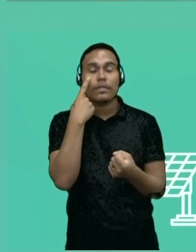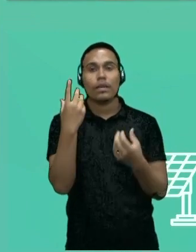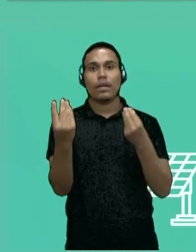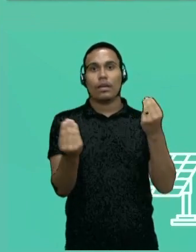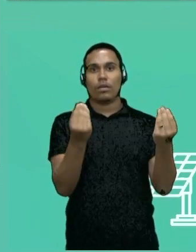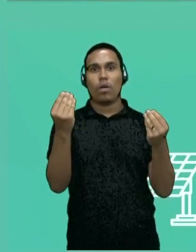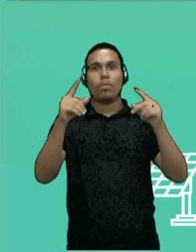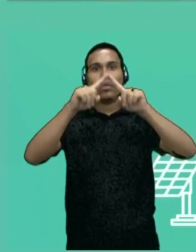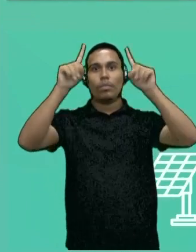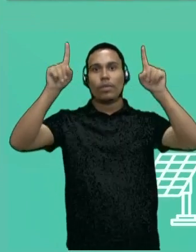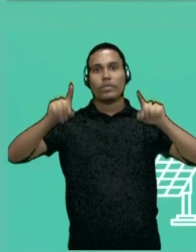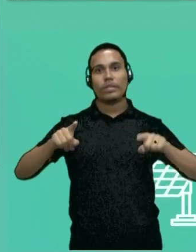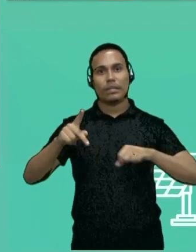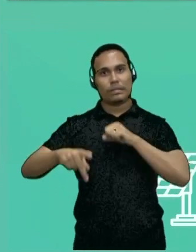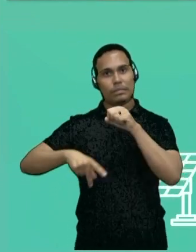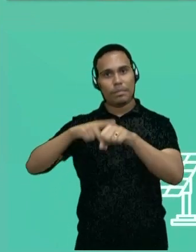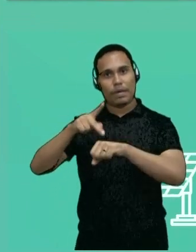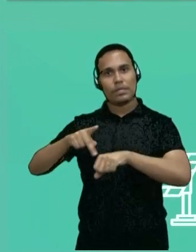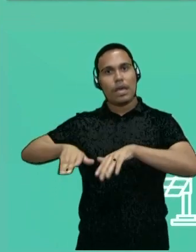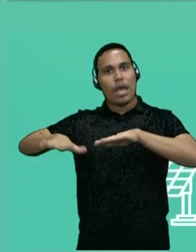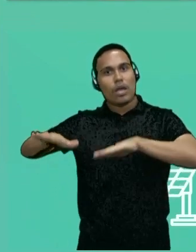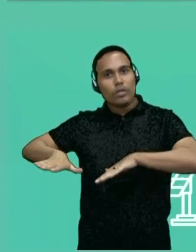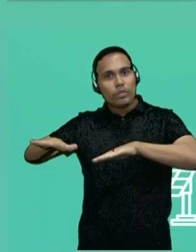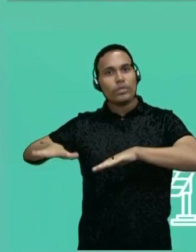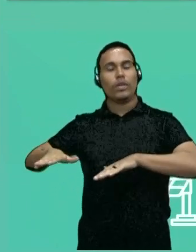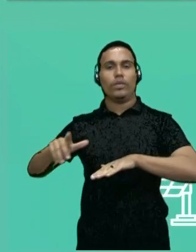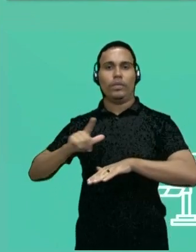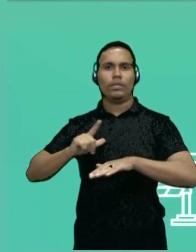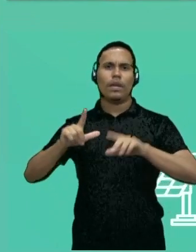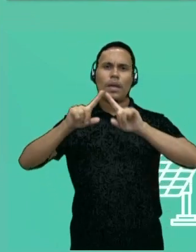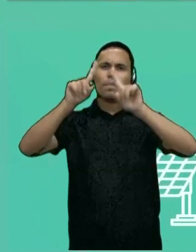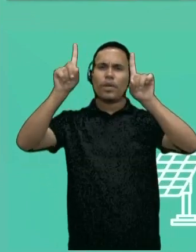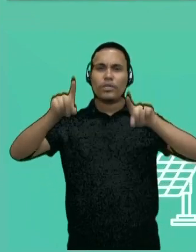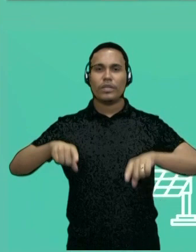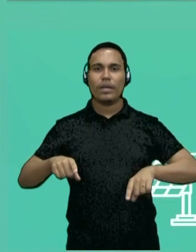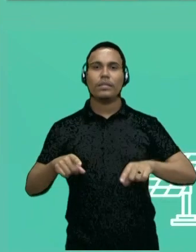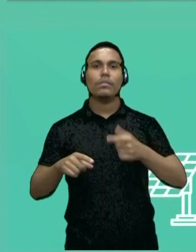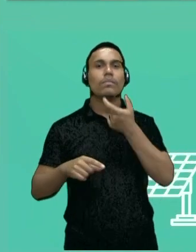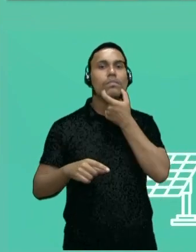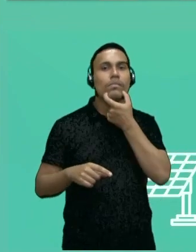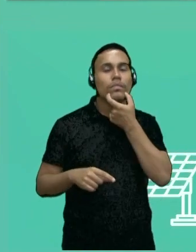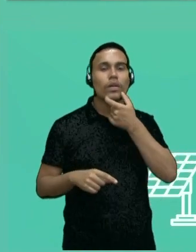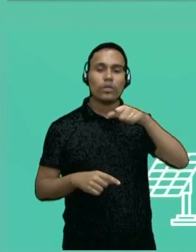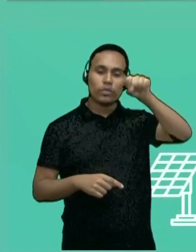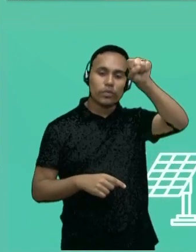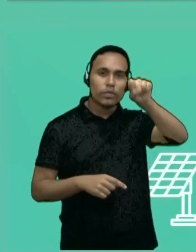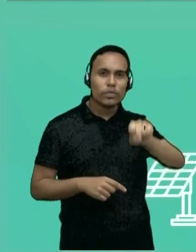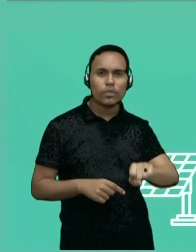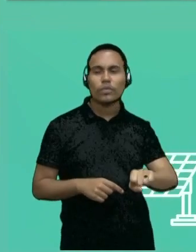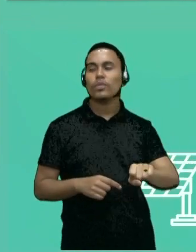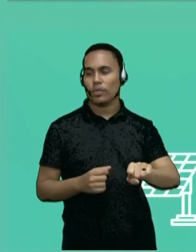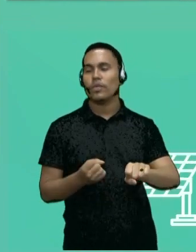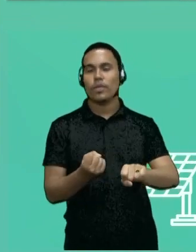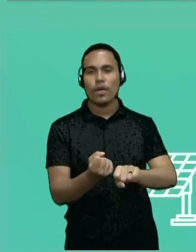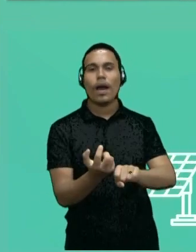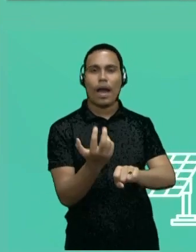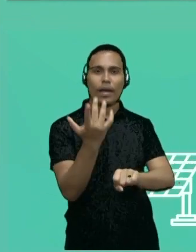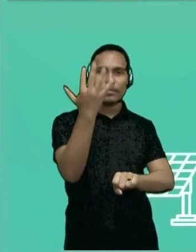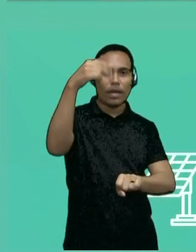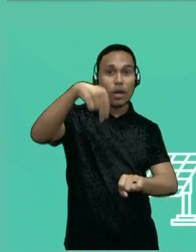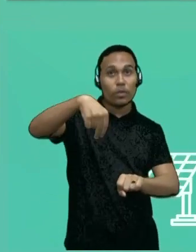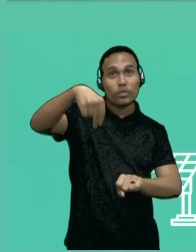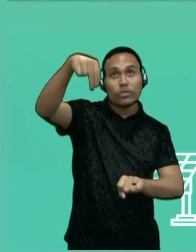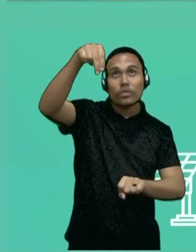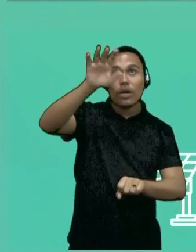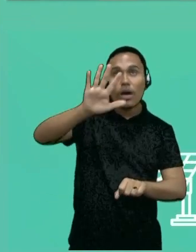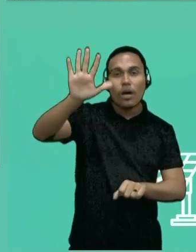are spread out across the UK, from the south of England to the northernmost tip of Scotland. And also you have some projects in Northern Ireland and a